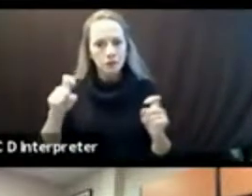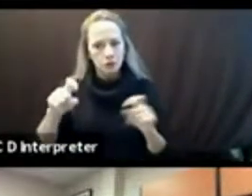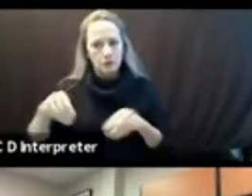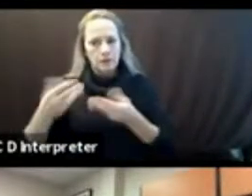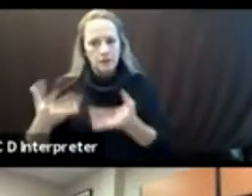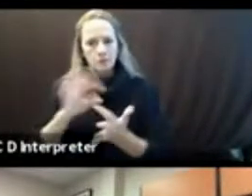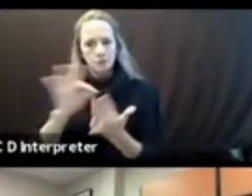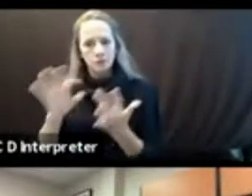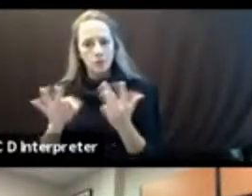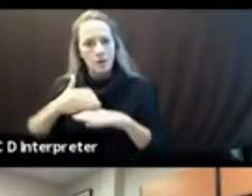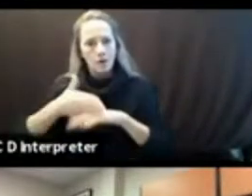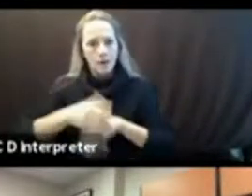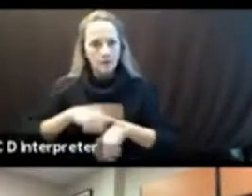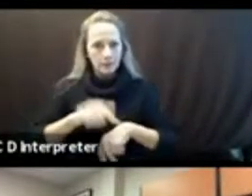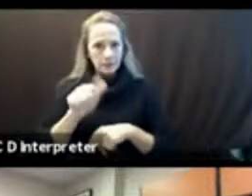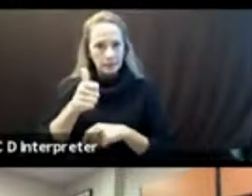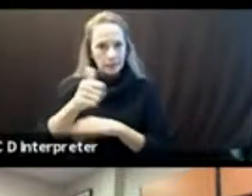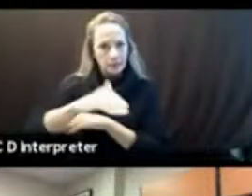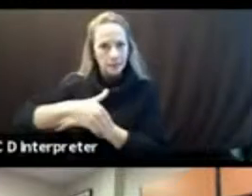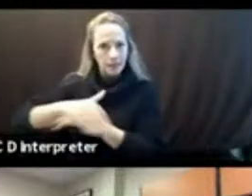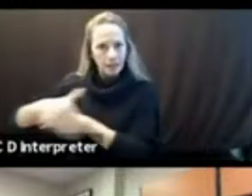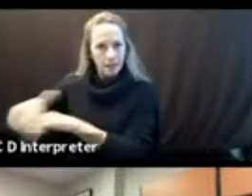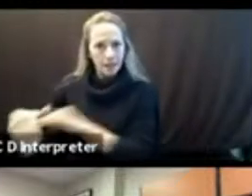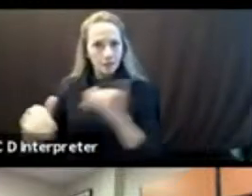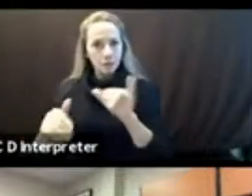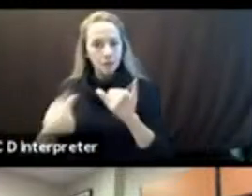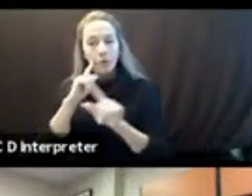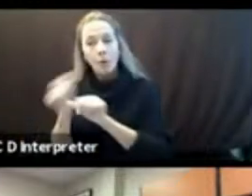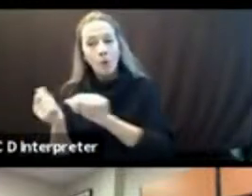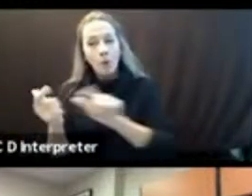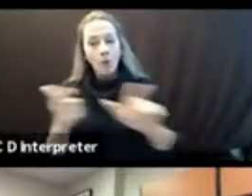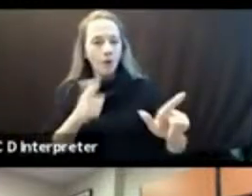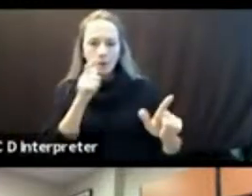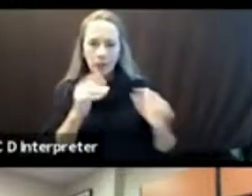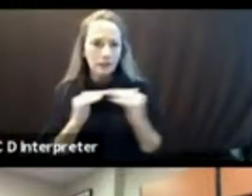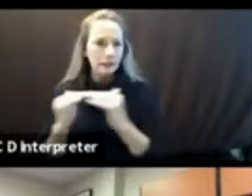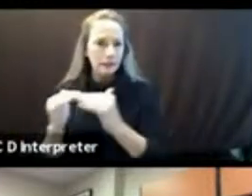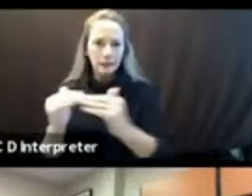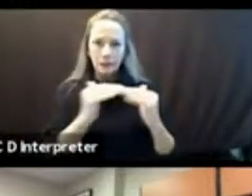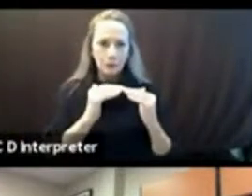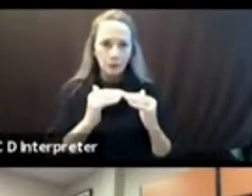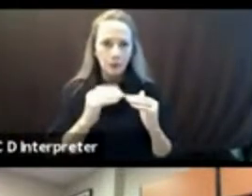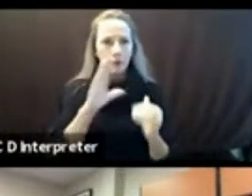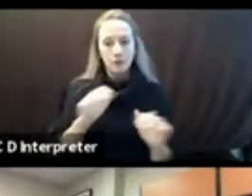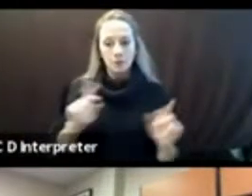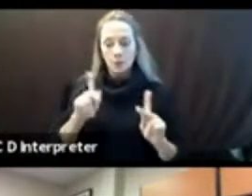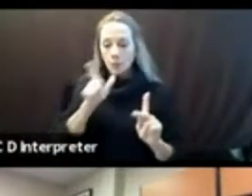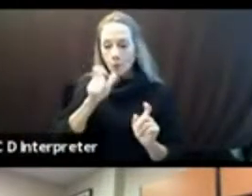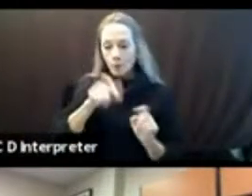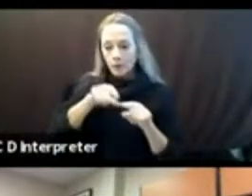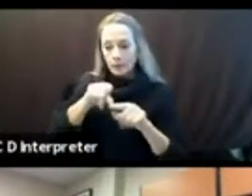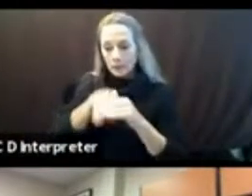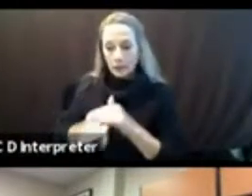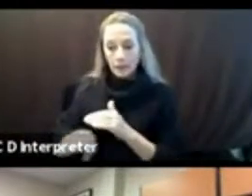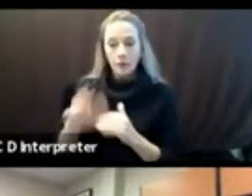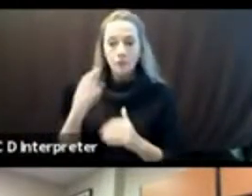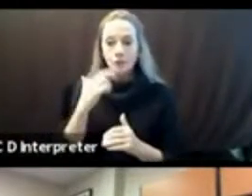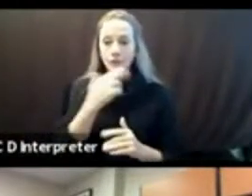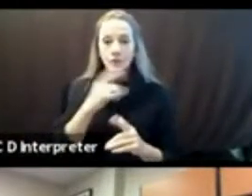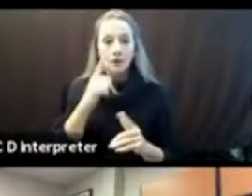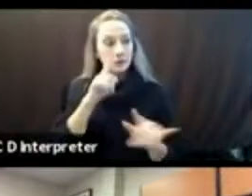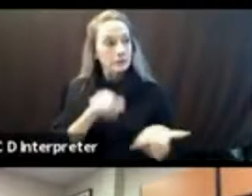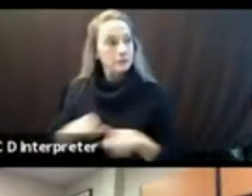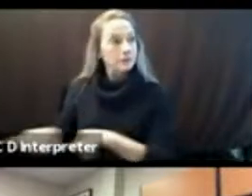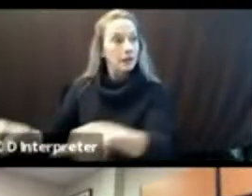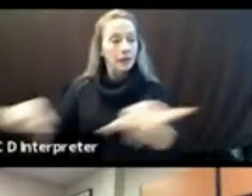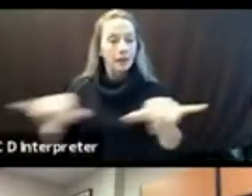10 p.m. as well. Not all establishments are the same, nor is the client's clientele the same they serve. This